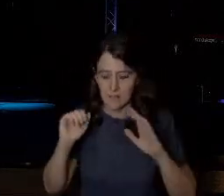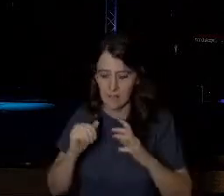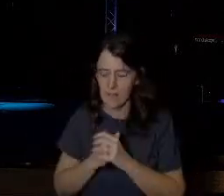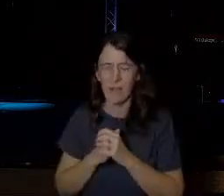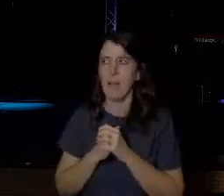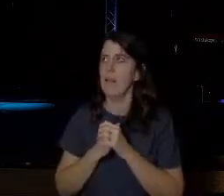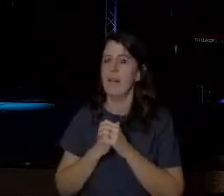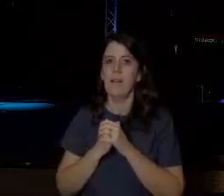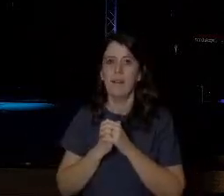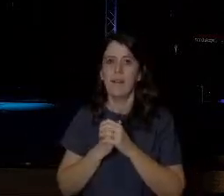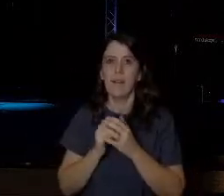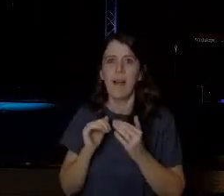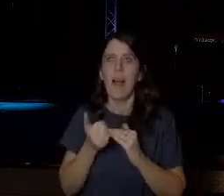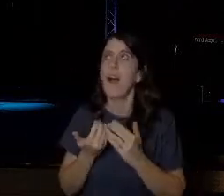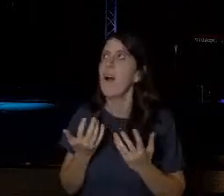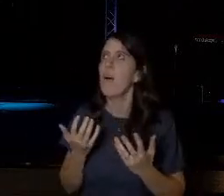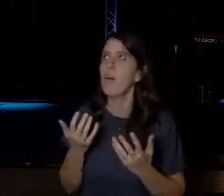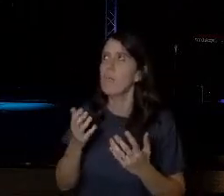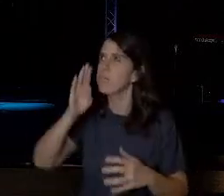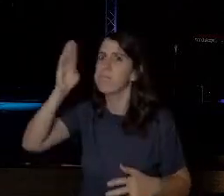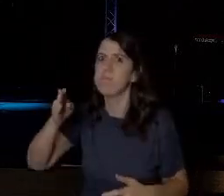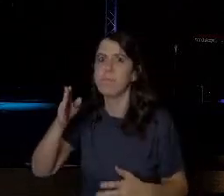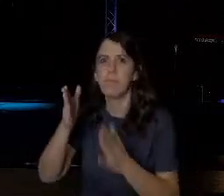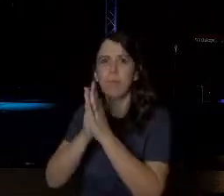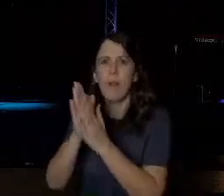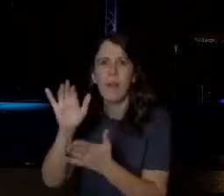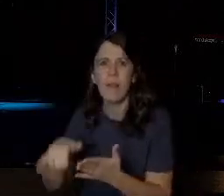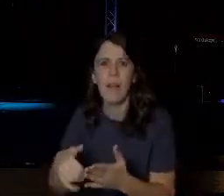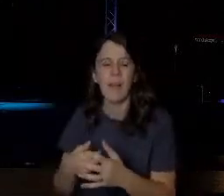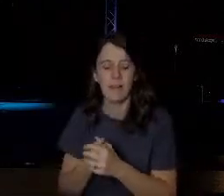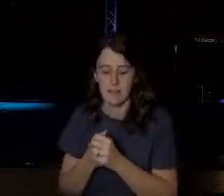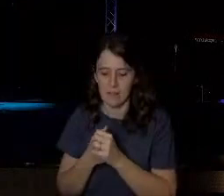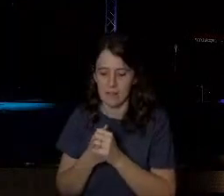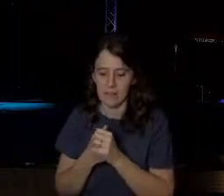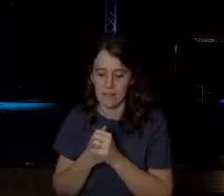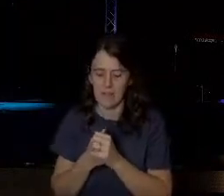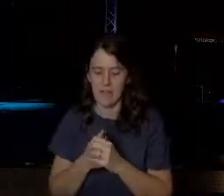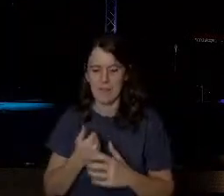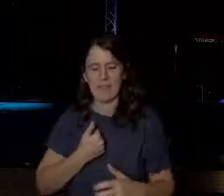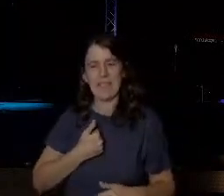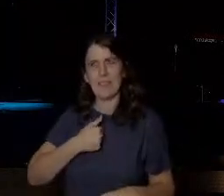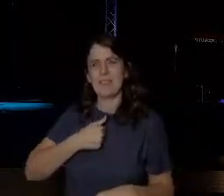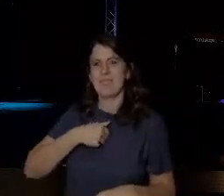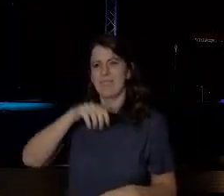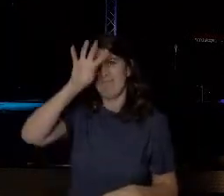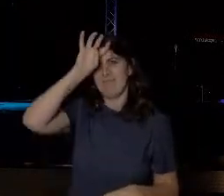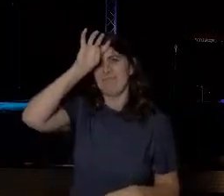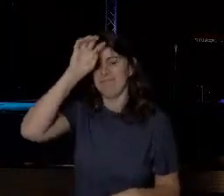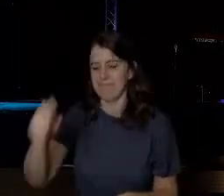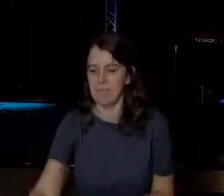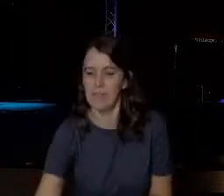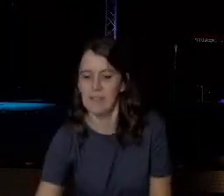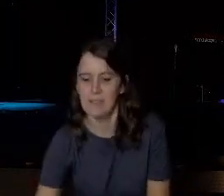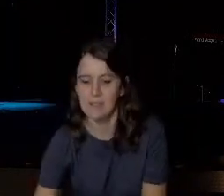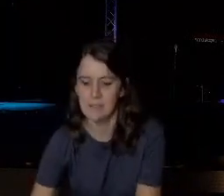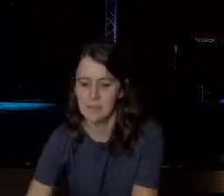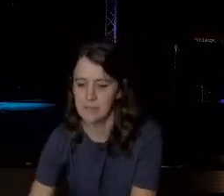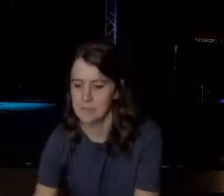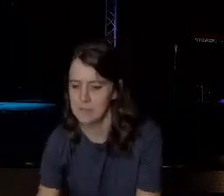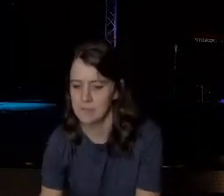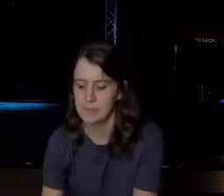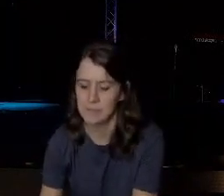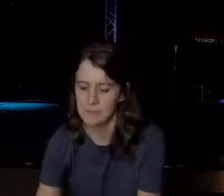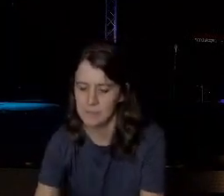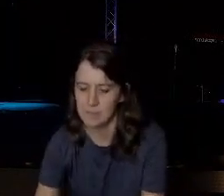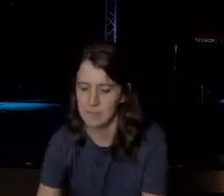How do you pray a prayer like that? And it's at this point, honestly, the skeptic in me just kind of rises up a little bit and is like, all right, did God